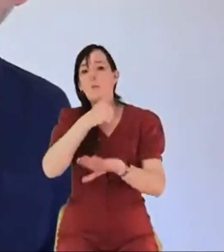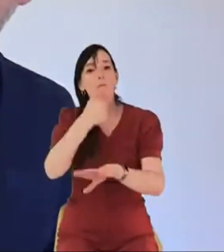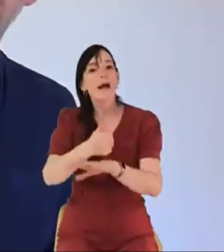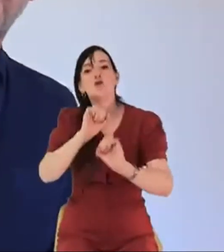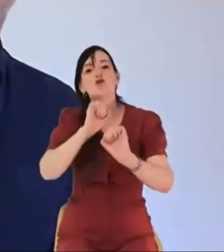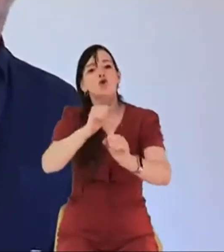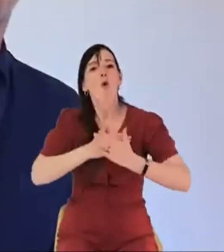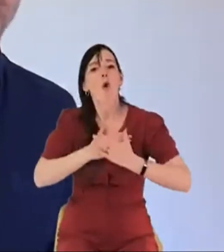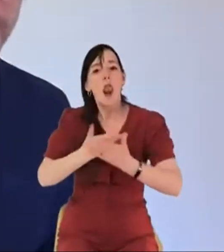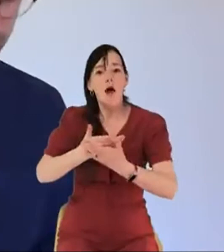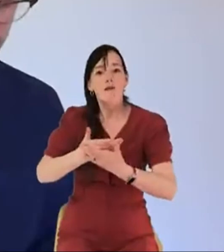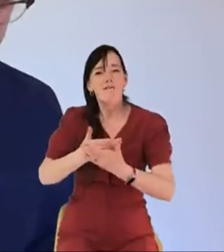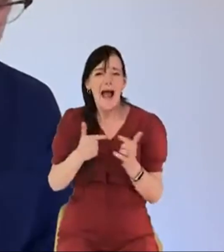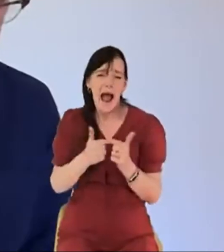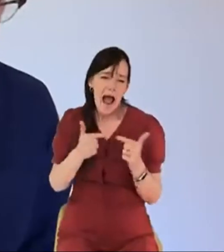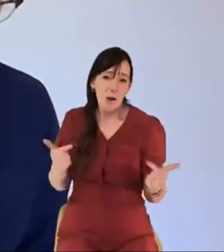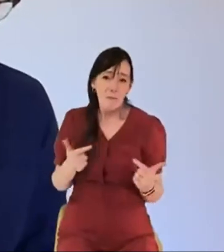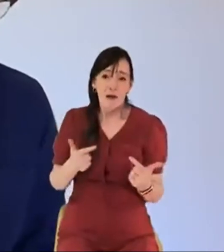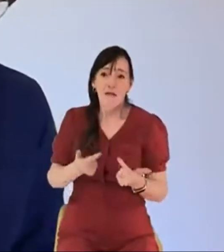love for you